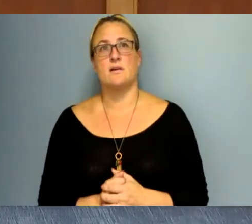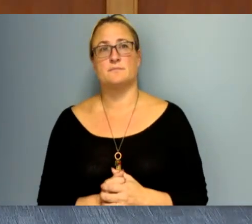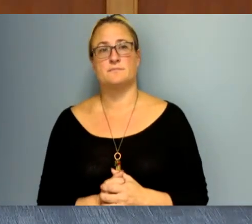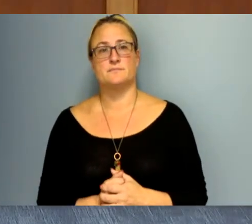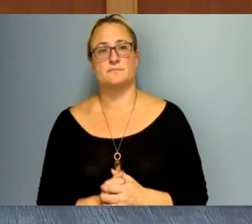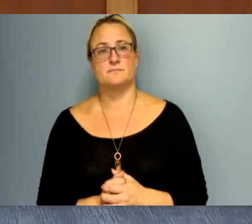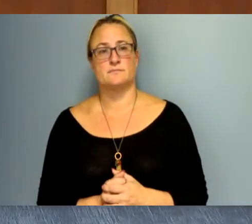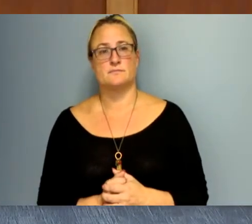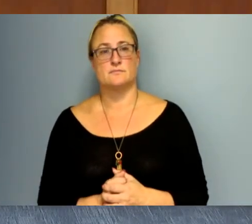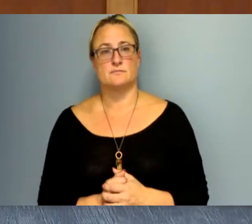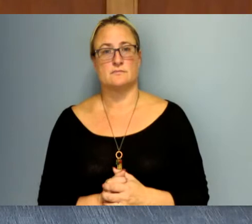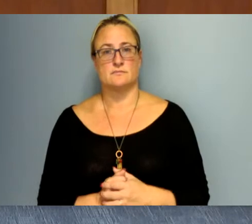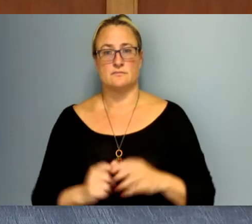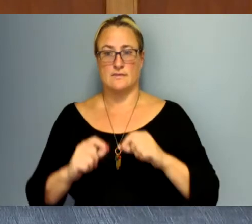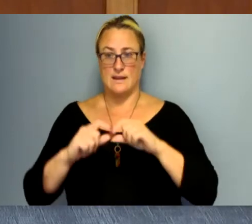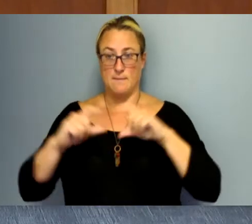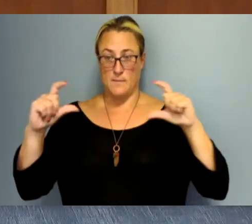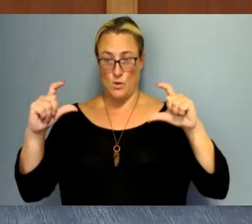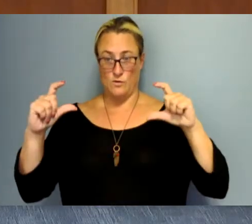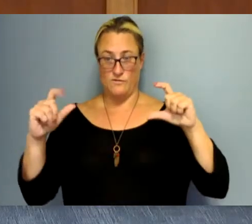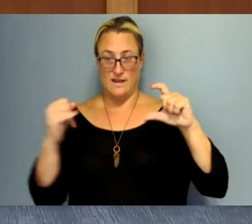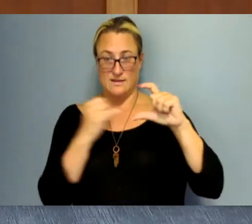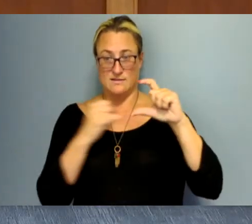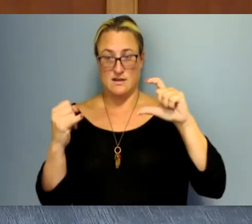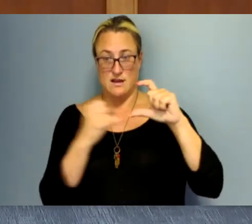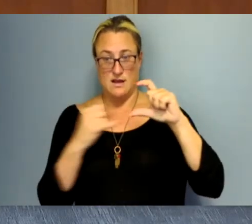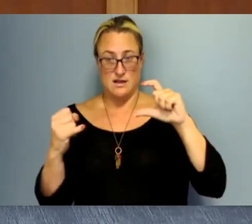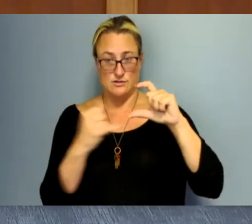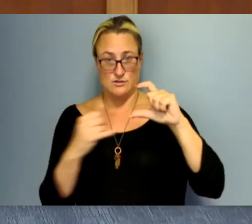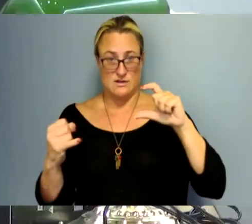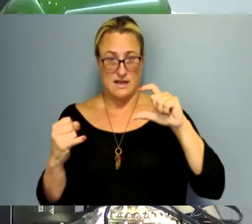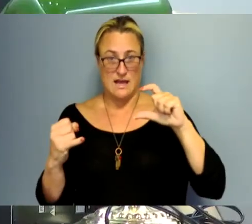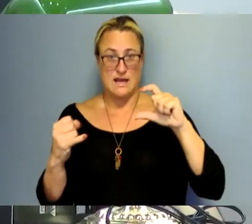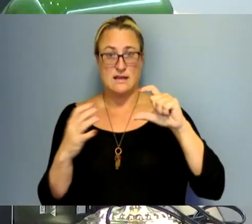In bold-faced, underlined, and